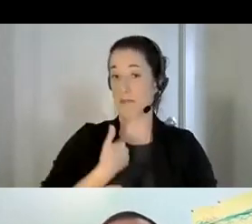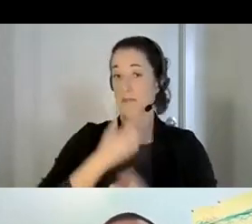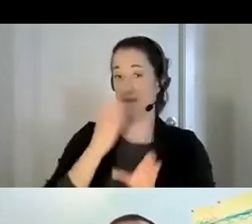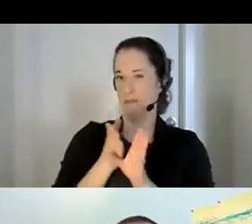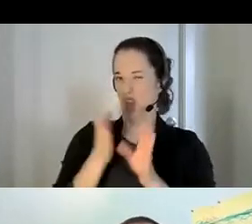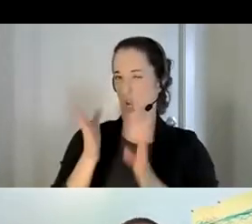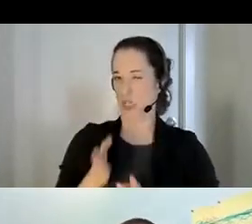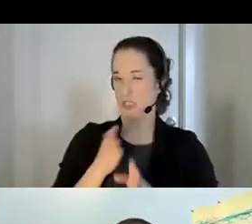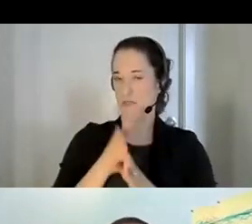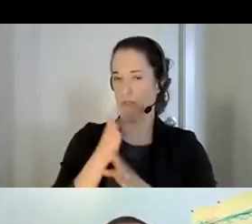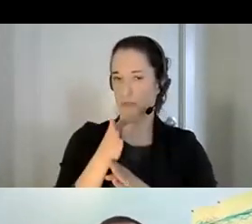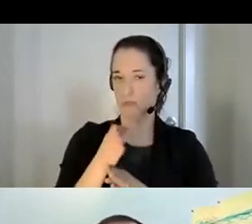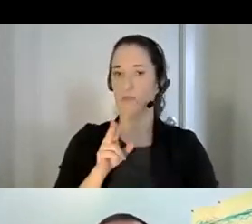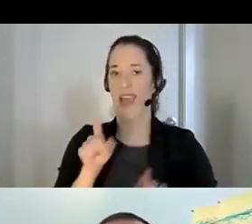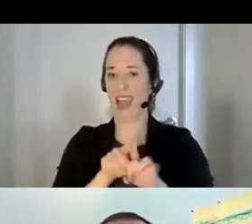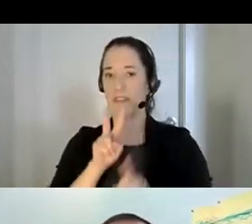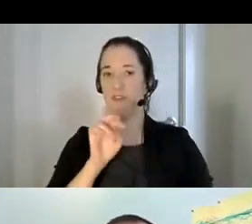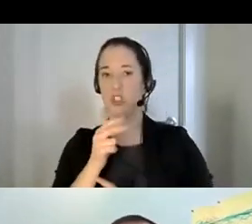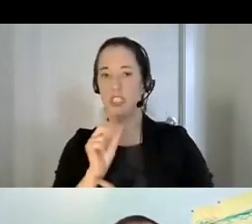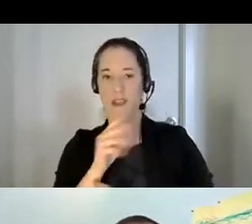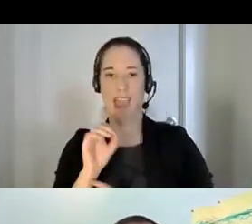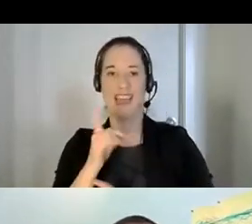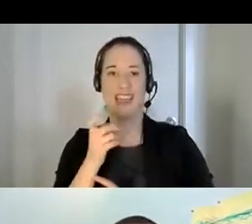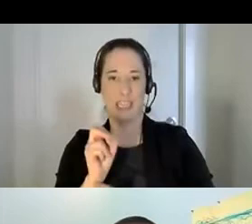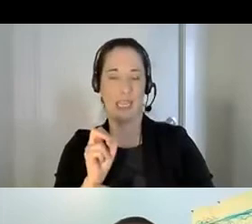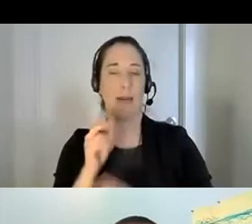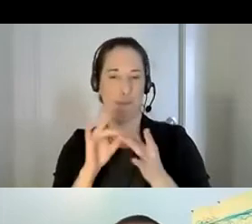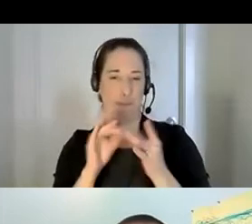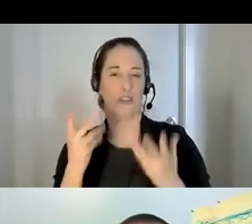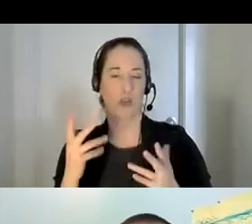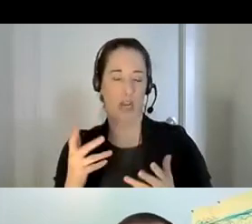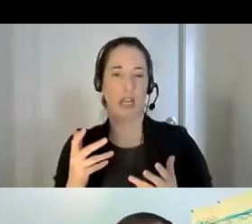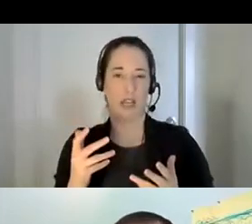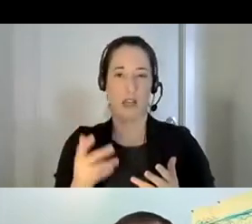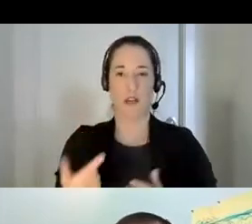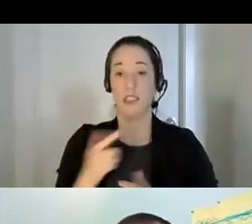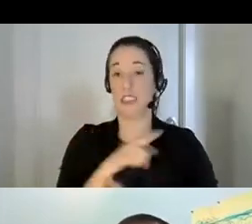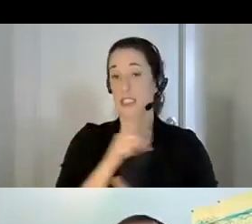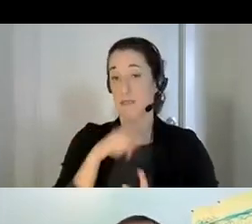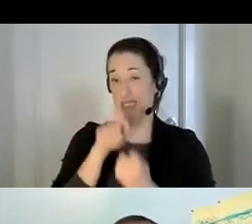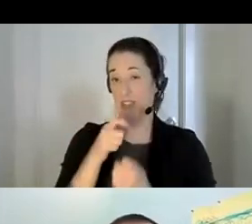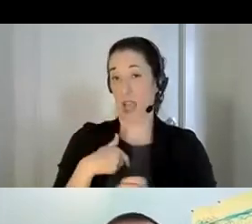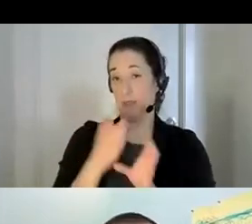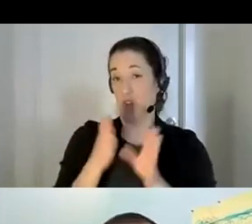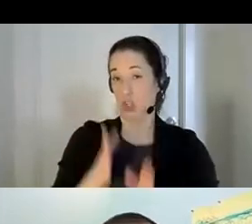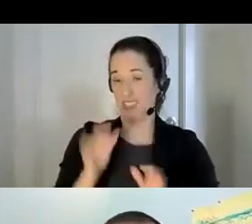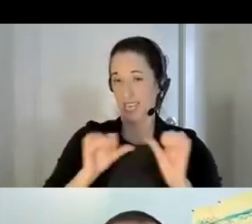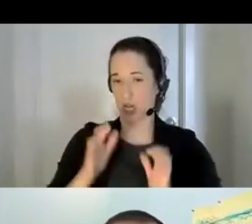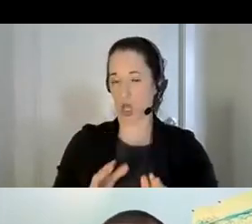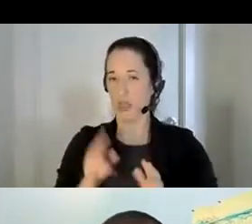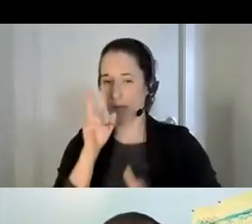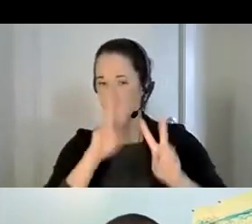as Virginia and Dean Latimer mentioned, specifically a psychological scientist that looks at the mental health effects